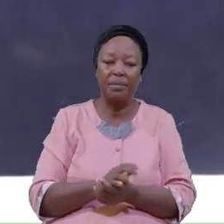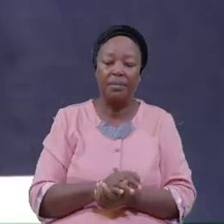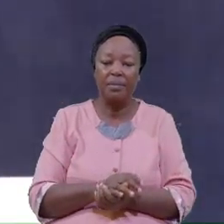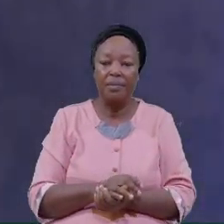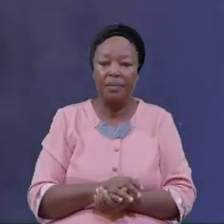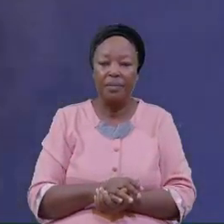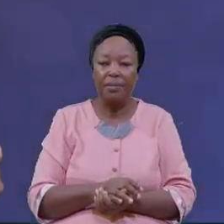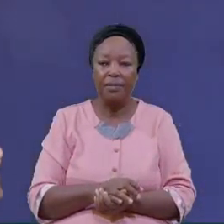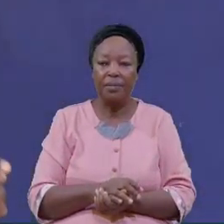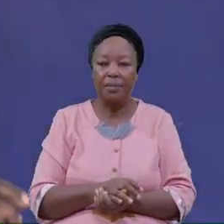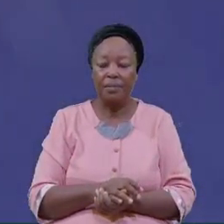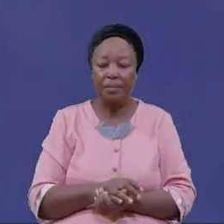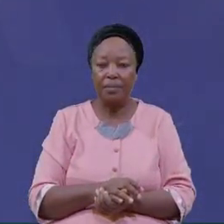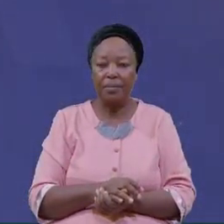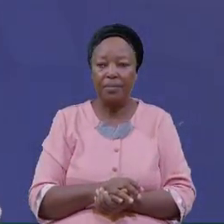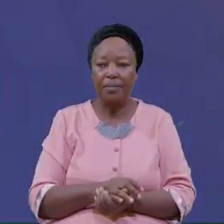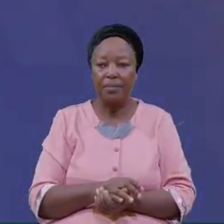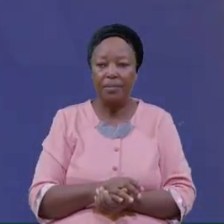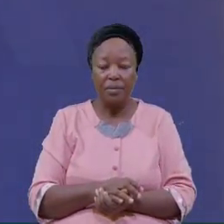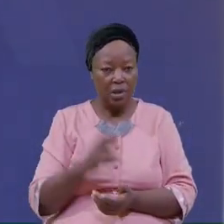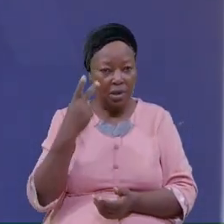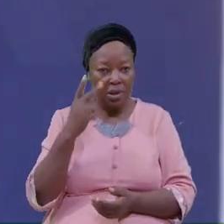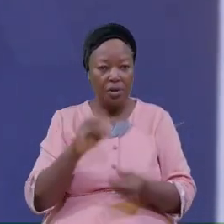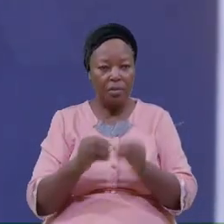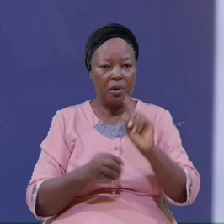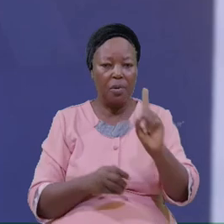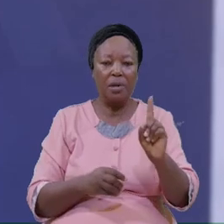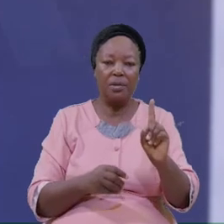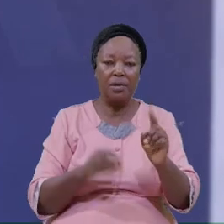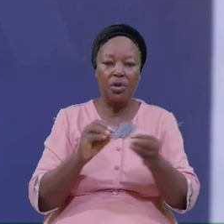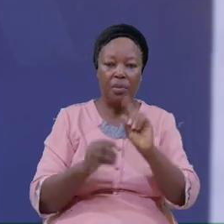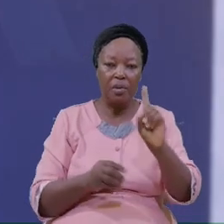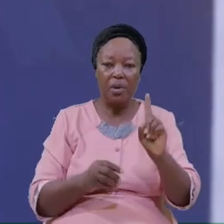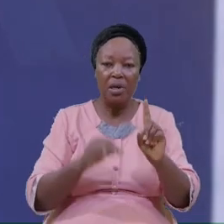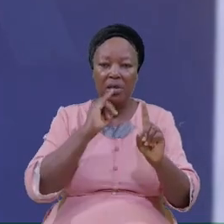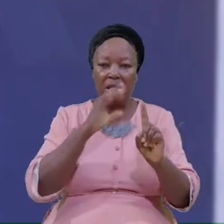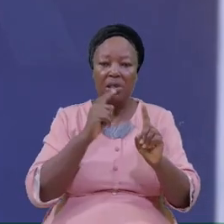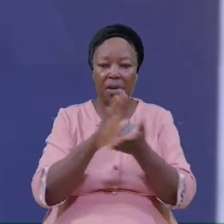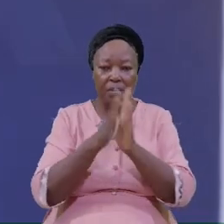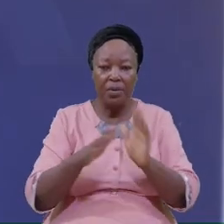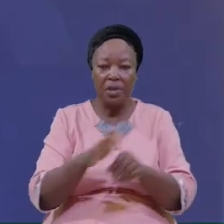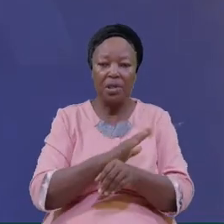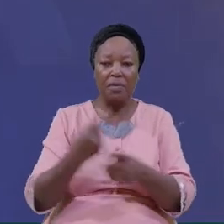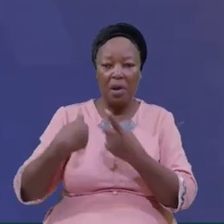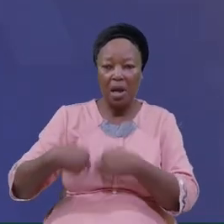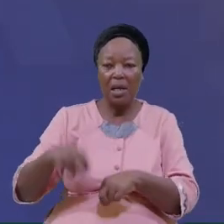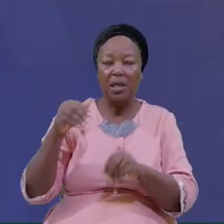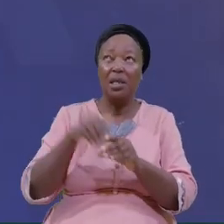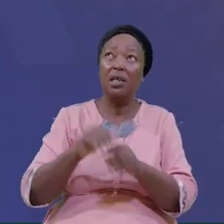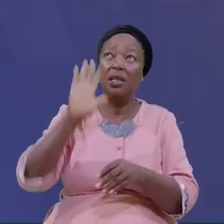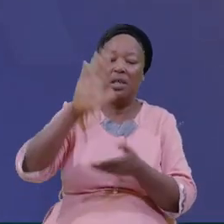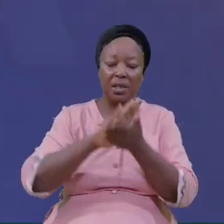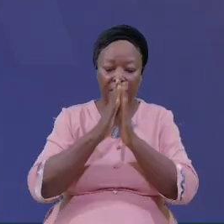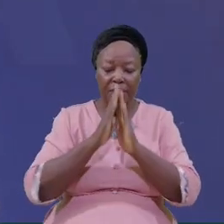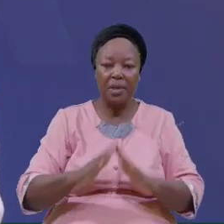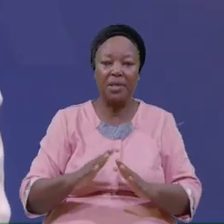prix. Look at number one. Revenons au premier number élément. Number one is the peaceful heart in his peace. Le cœur paisible